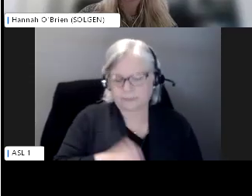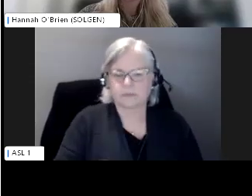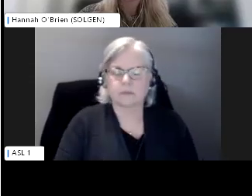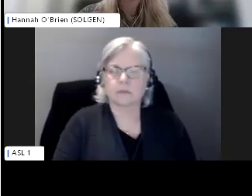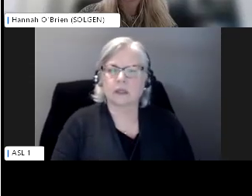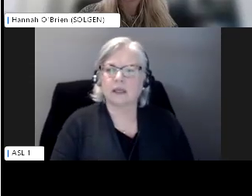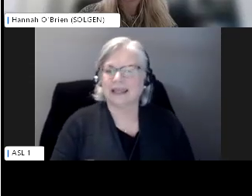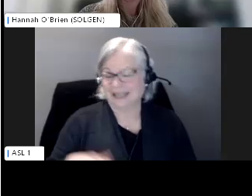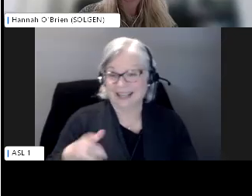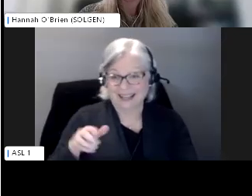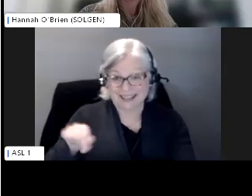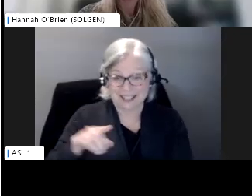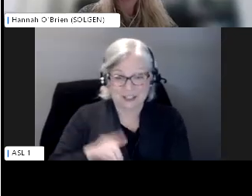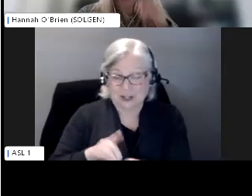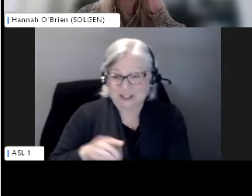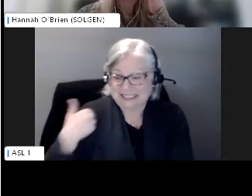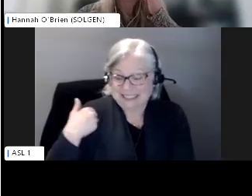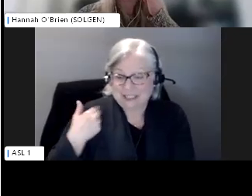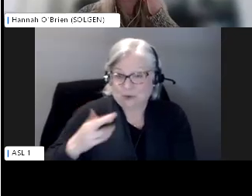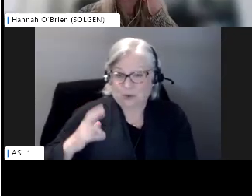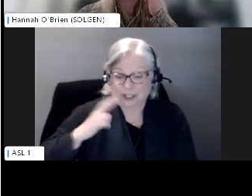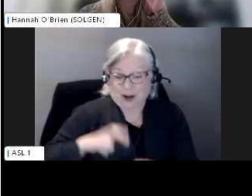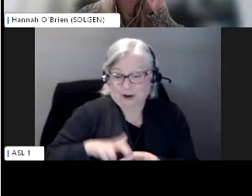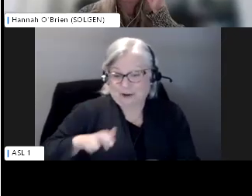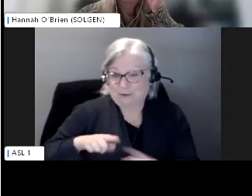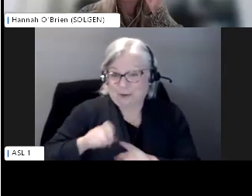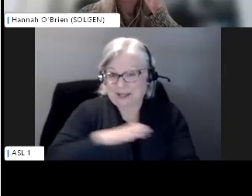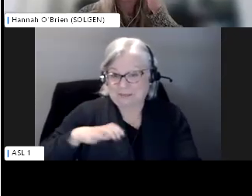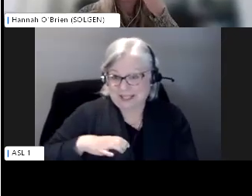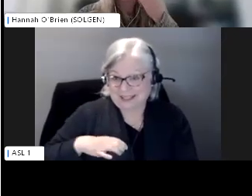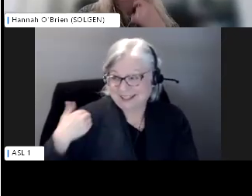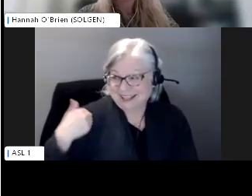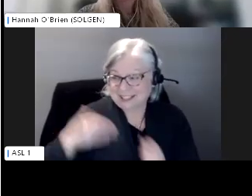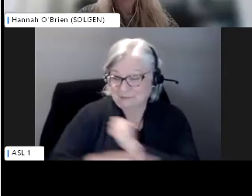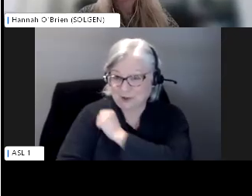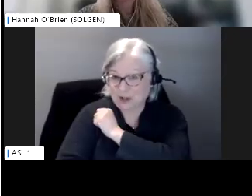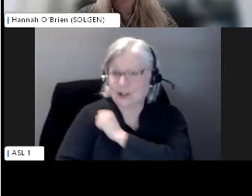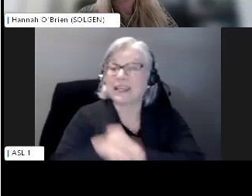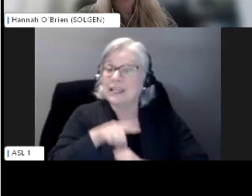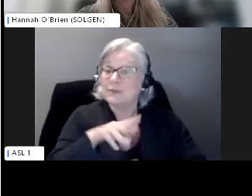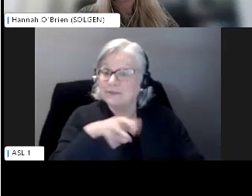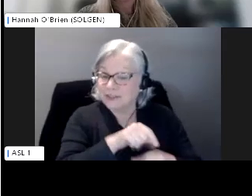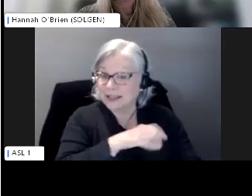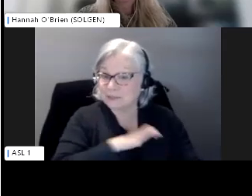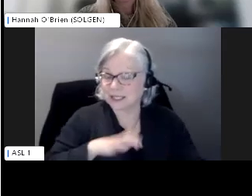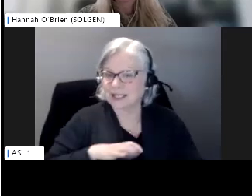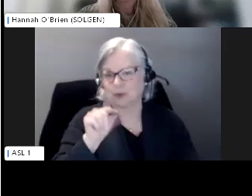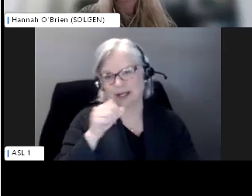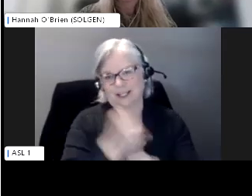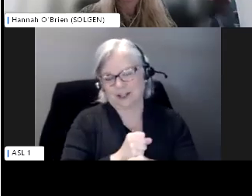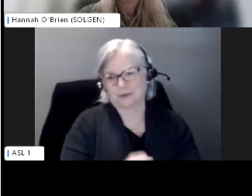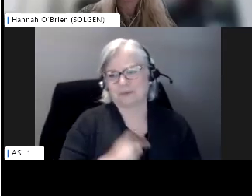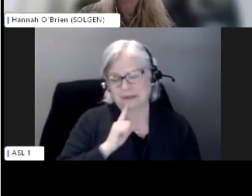just retired from the committee last fall after 20 years of service with the committee. And we miss him